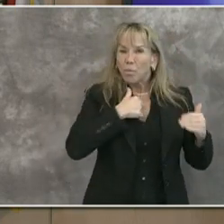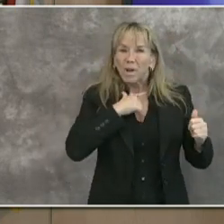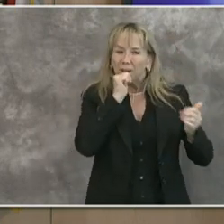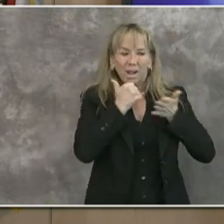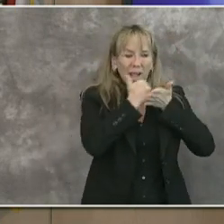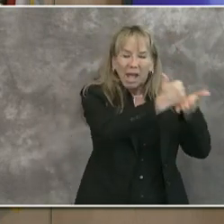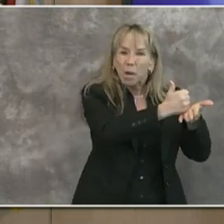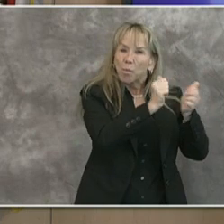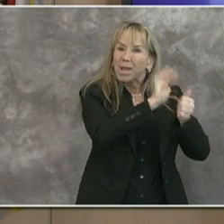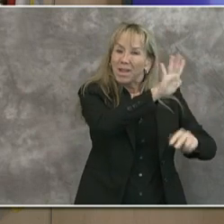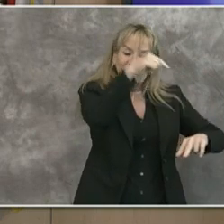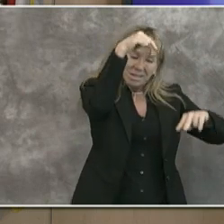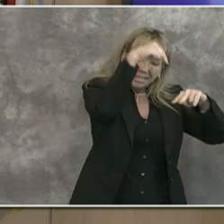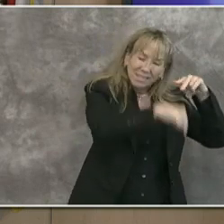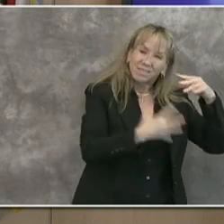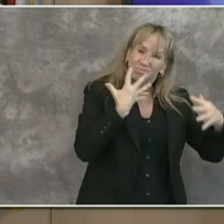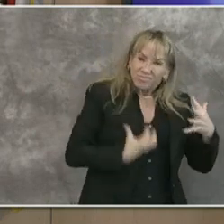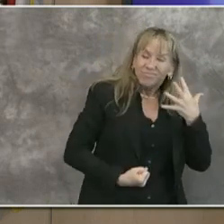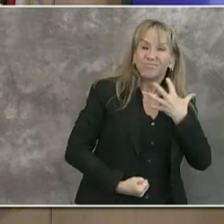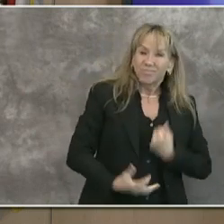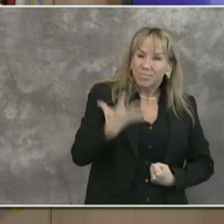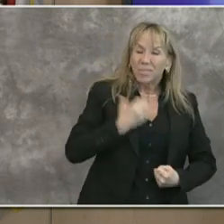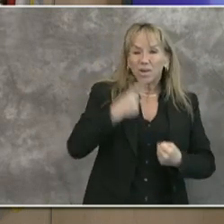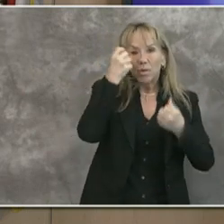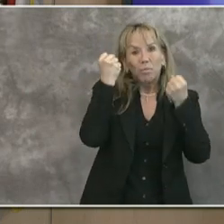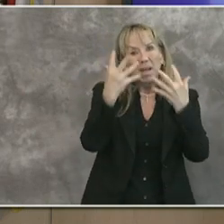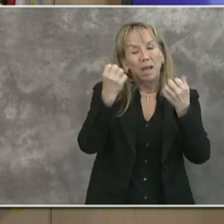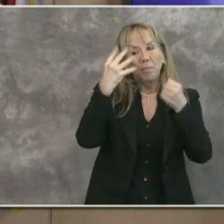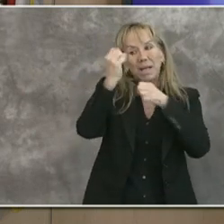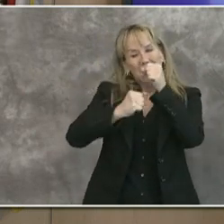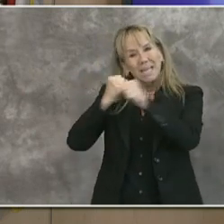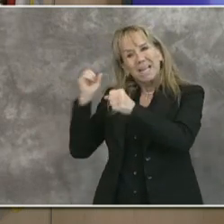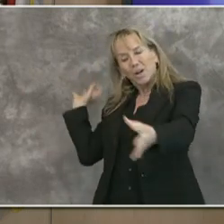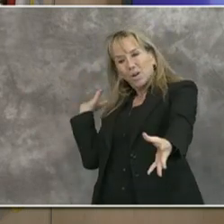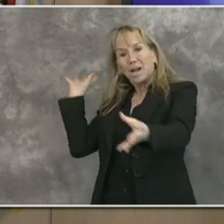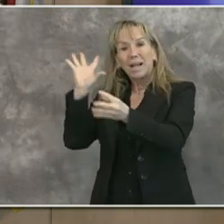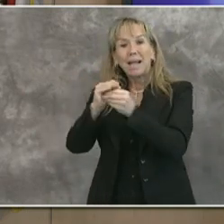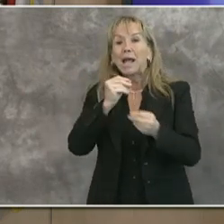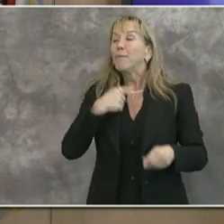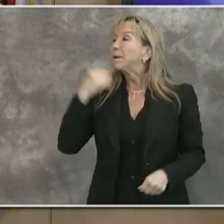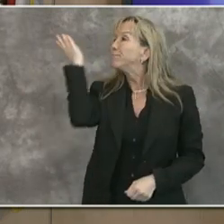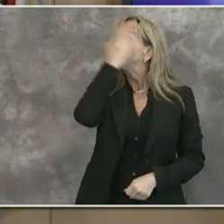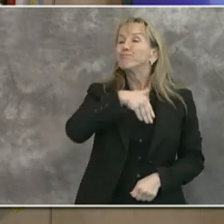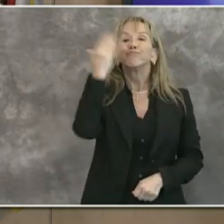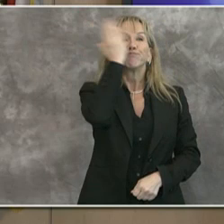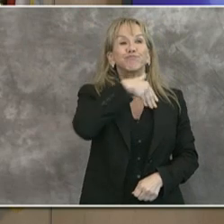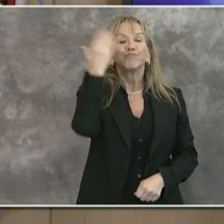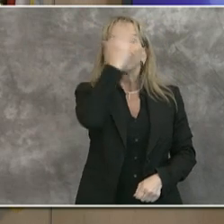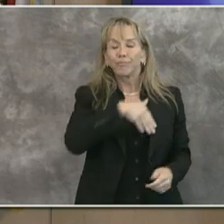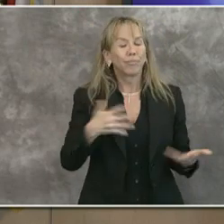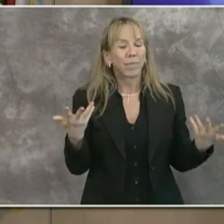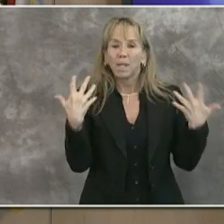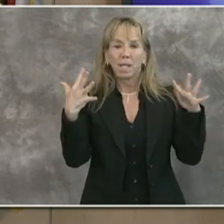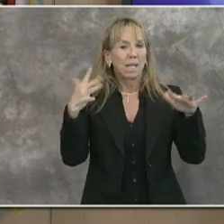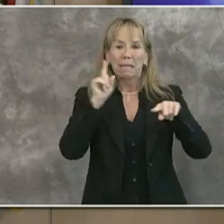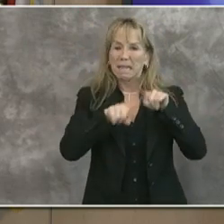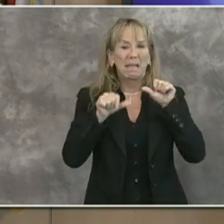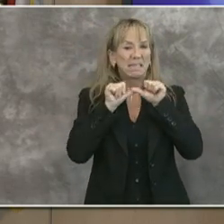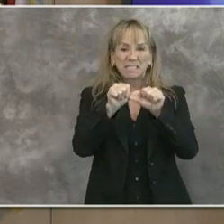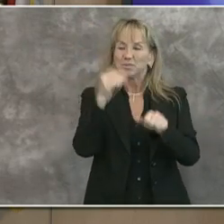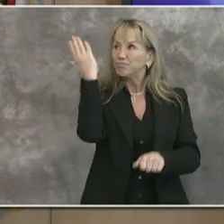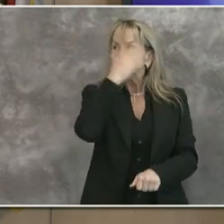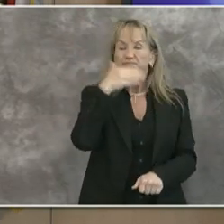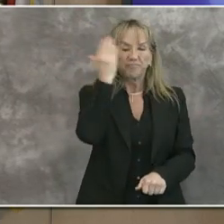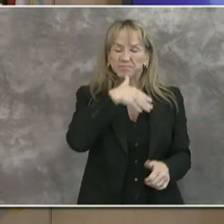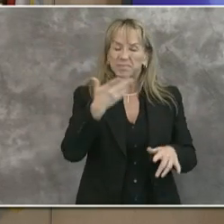voices, and we have continued to try to sweep our nation's original sin under the rug. And the simple reality is that cannot continue